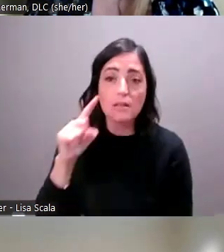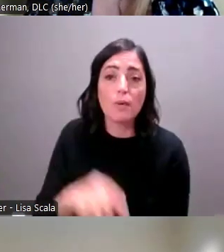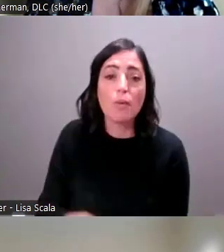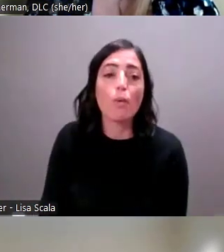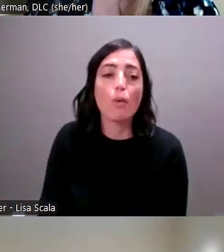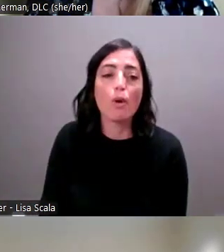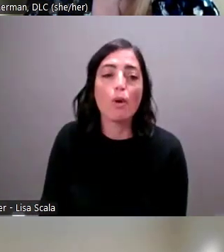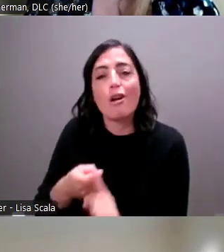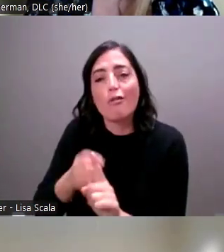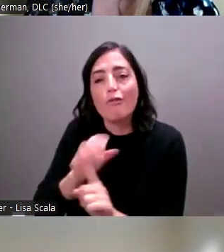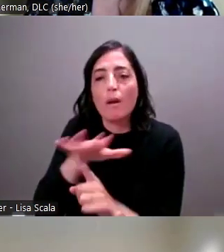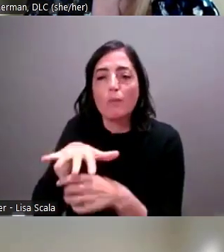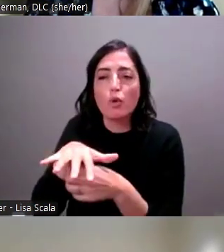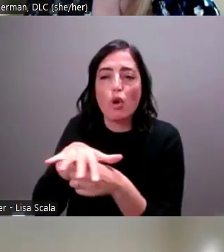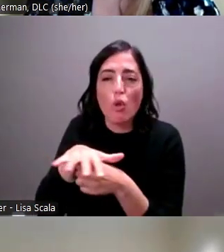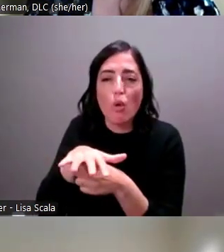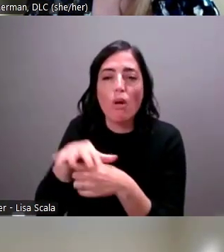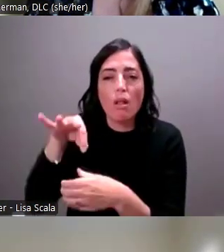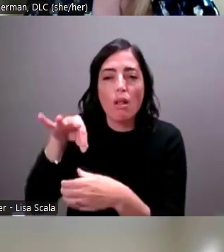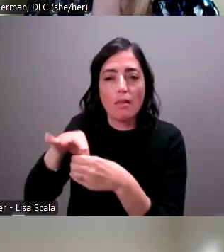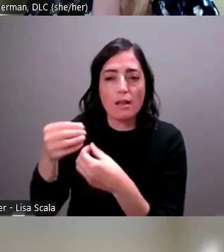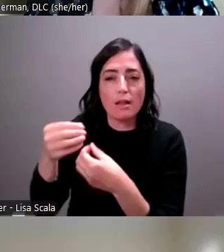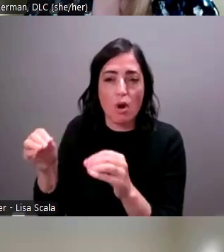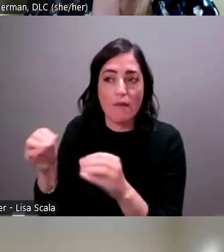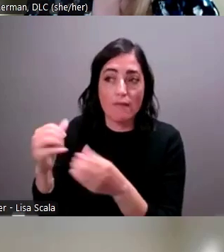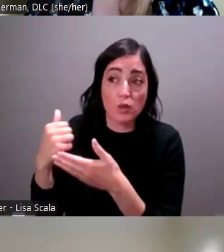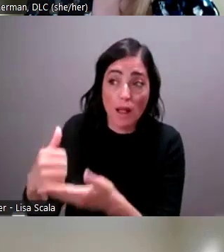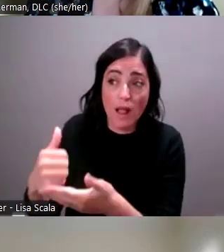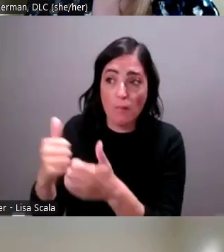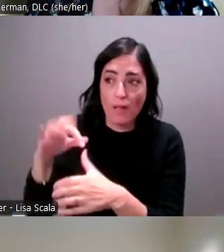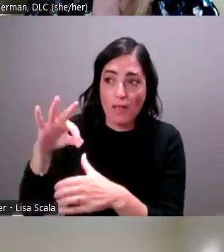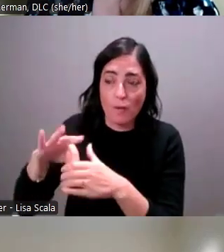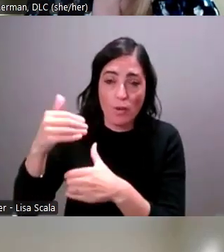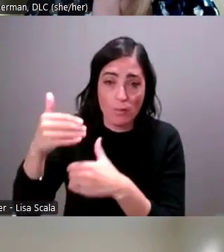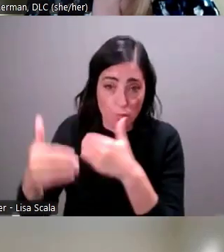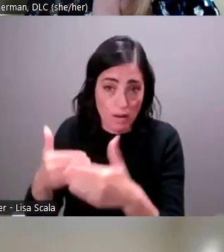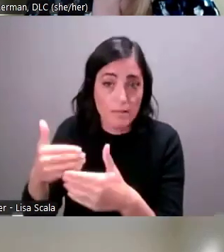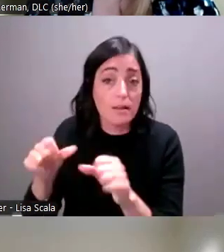from your local election office to help you with the voting process.